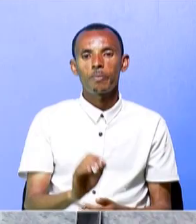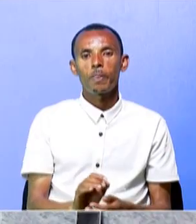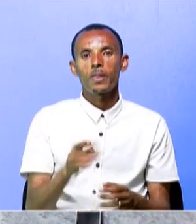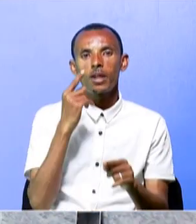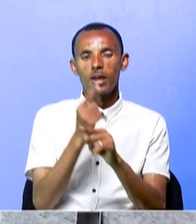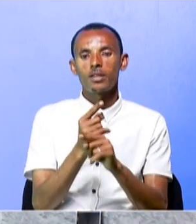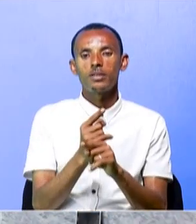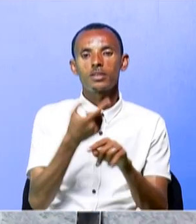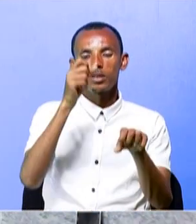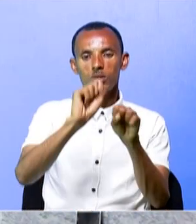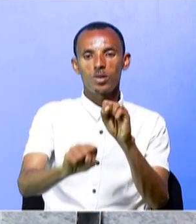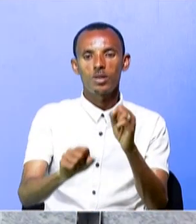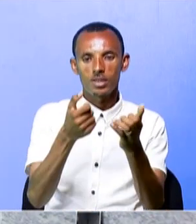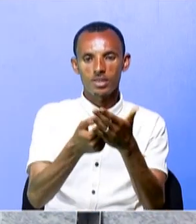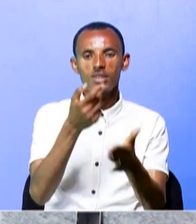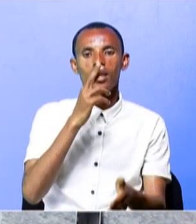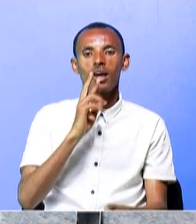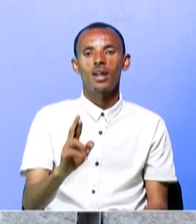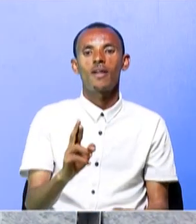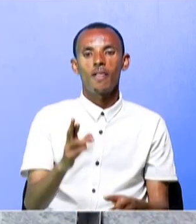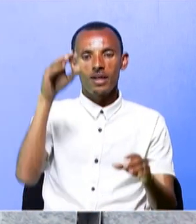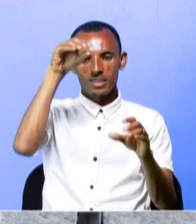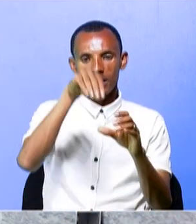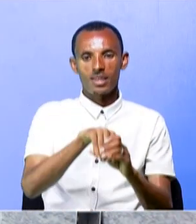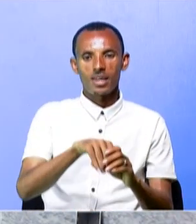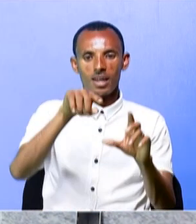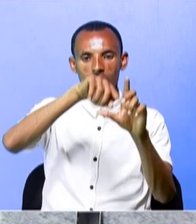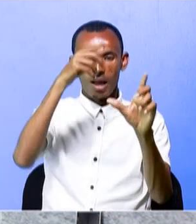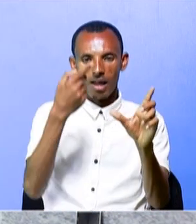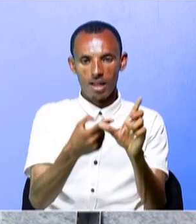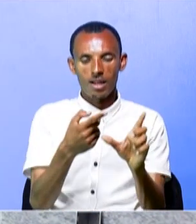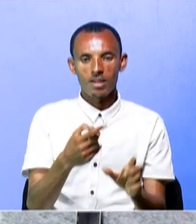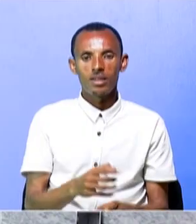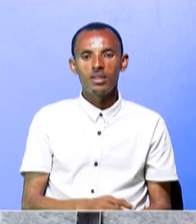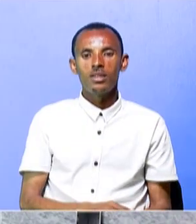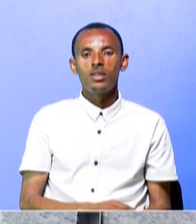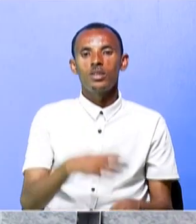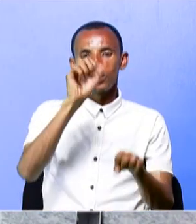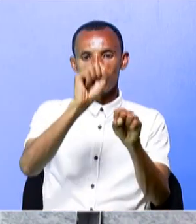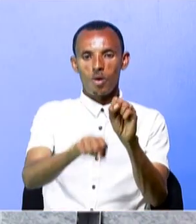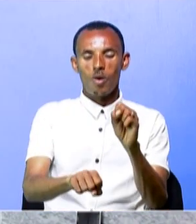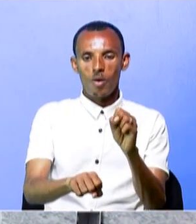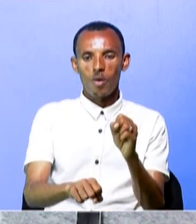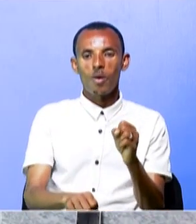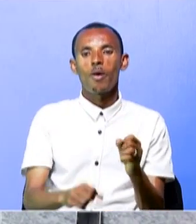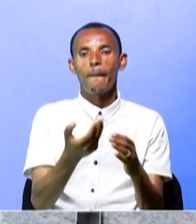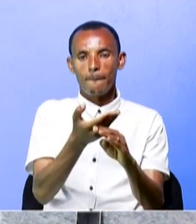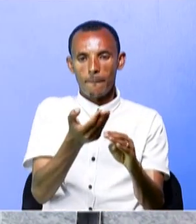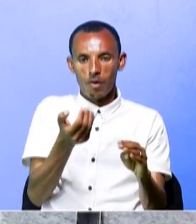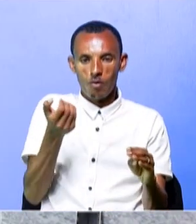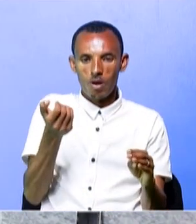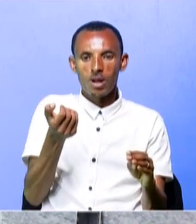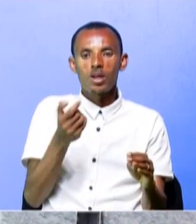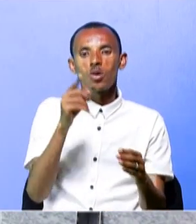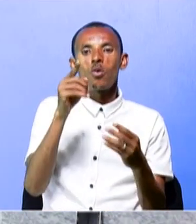right? So these are the interior angles, okay? So before